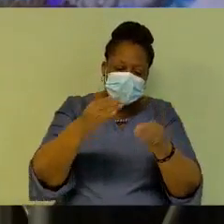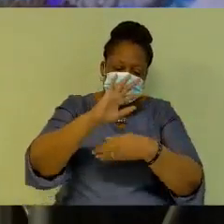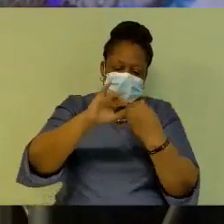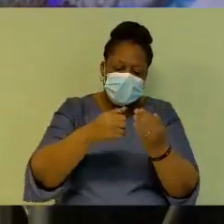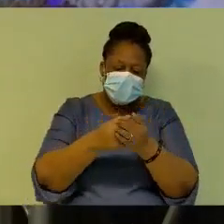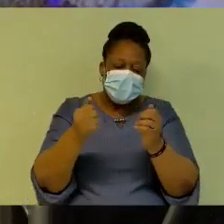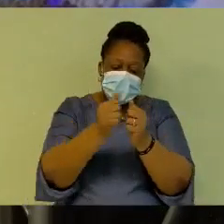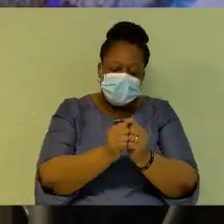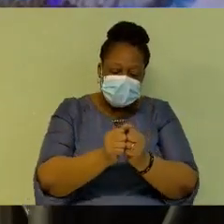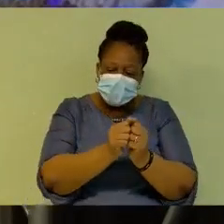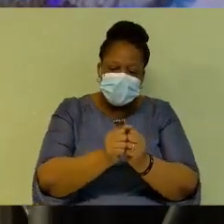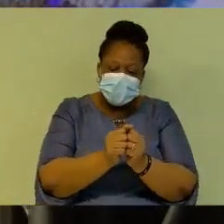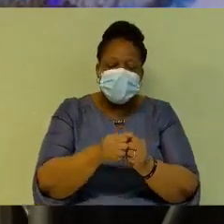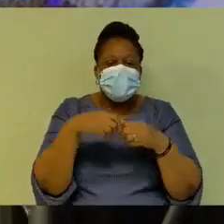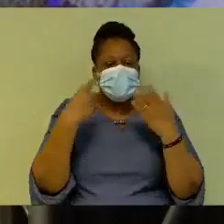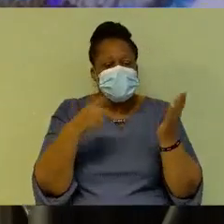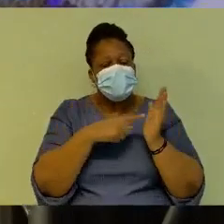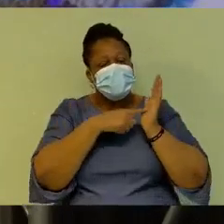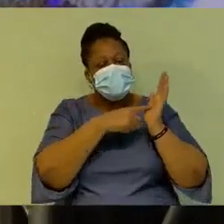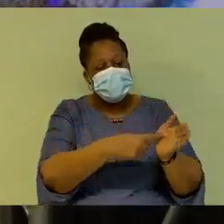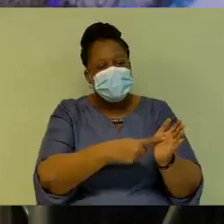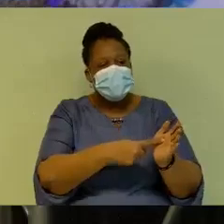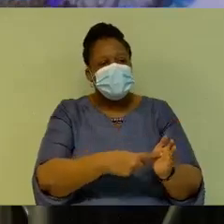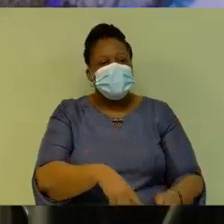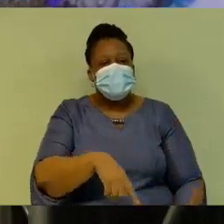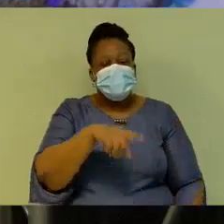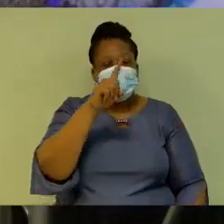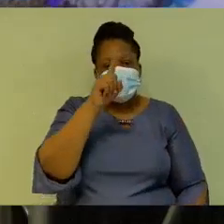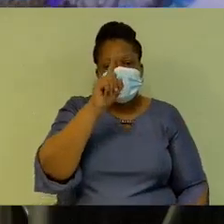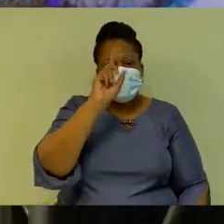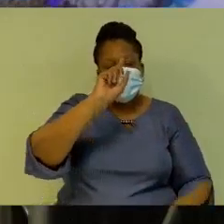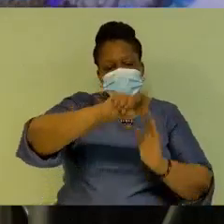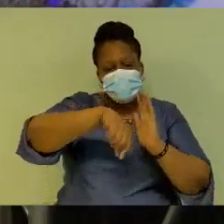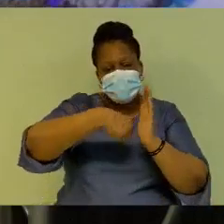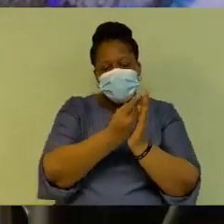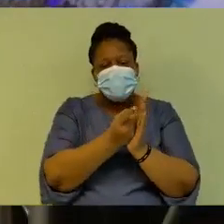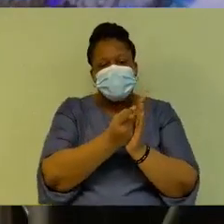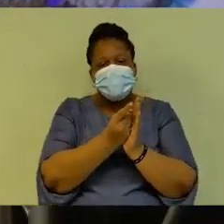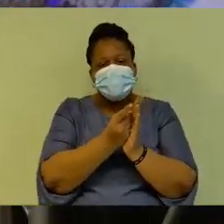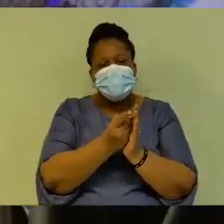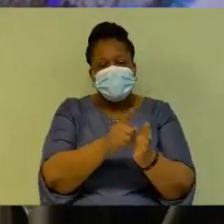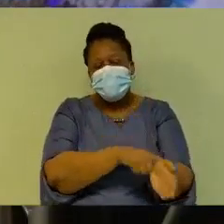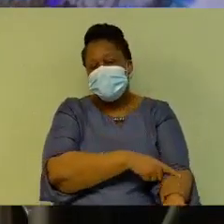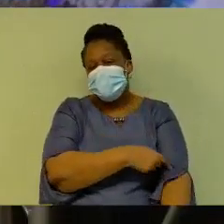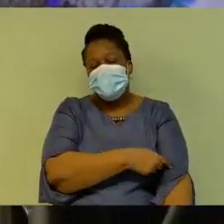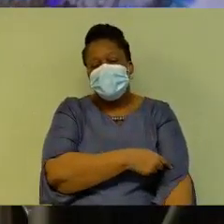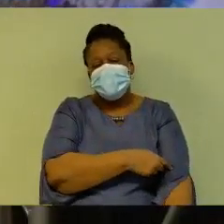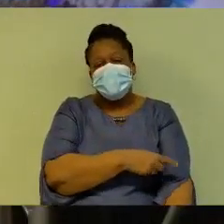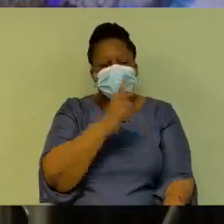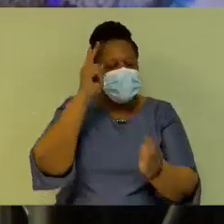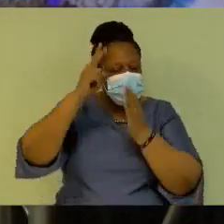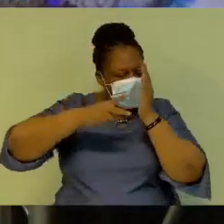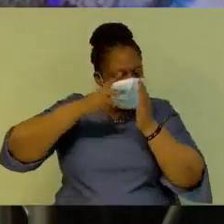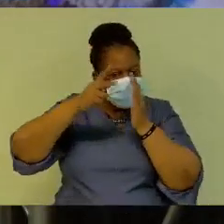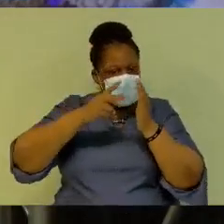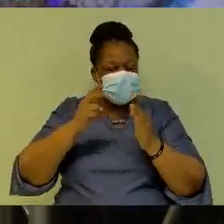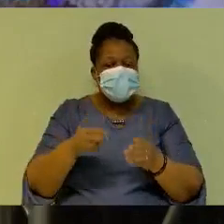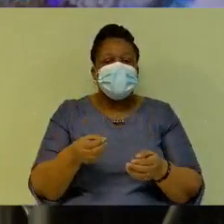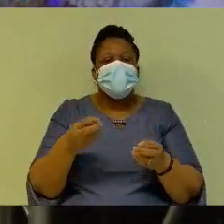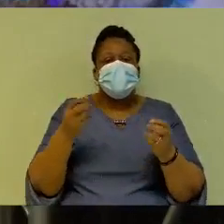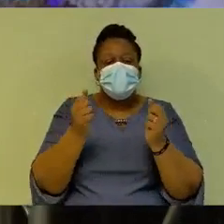This exercise resulted in the production of about a 1.5 hour duration video featuring a total of